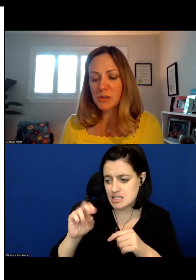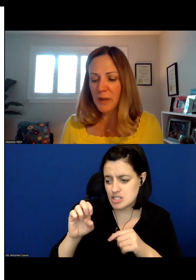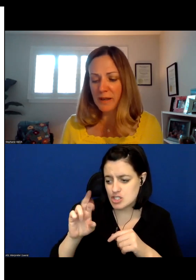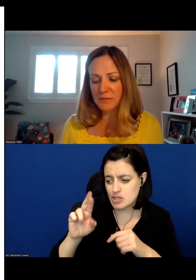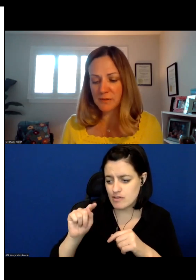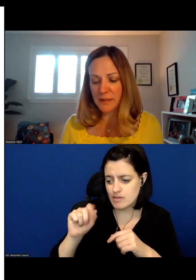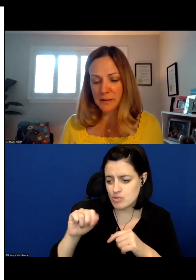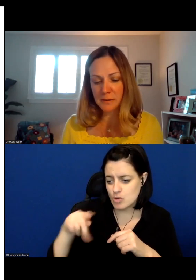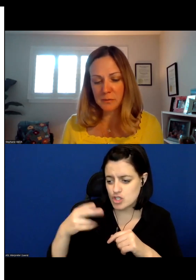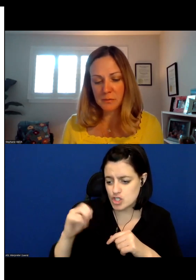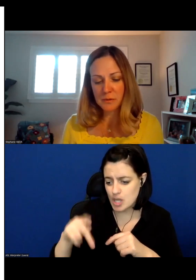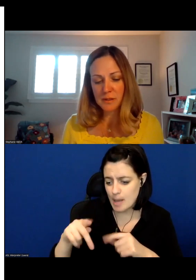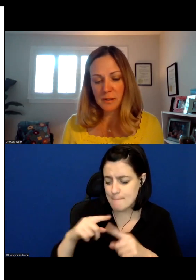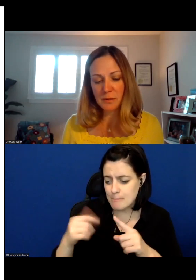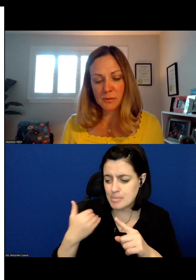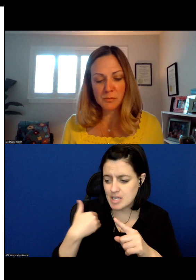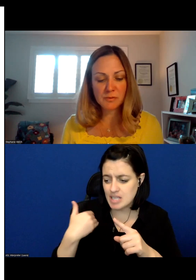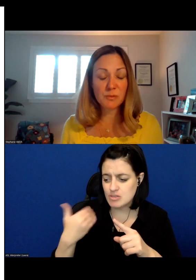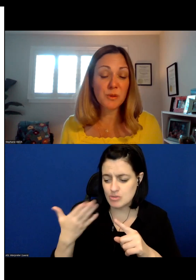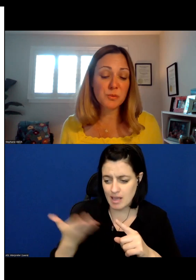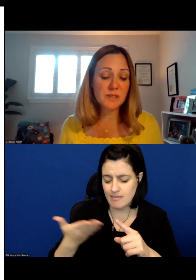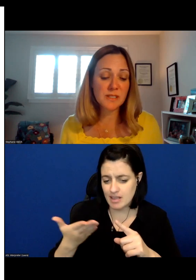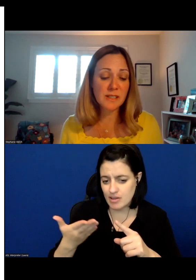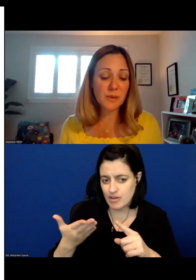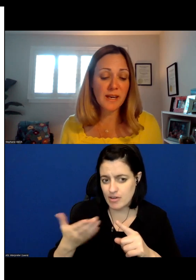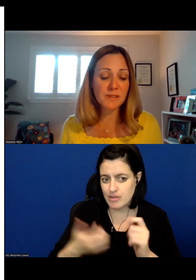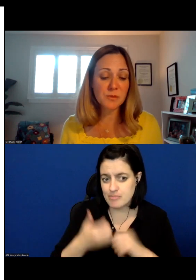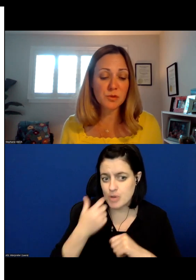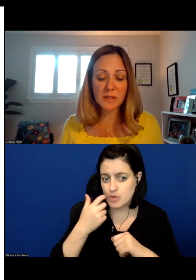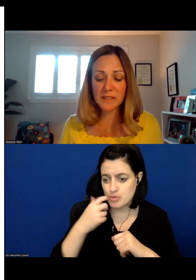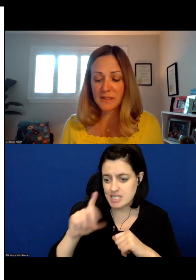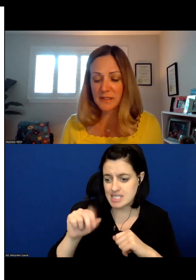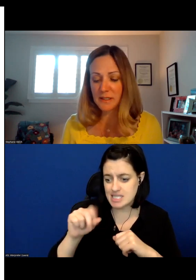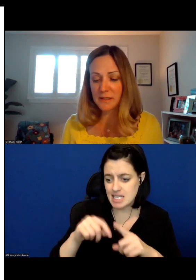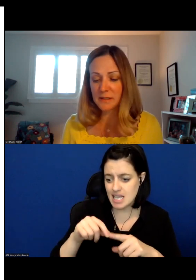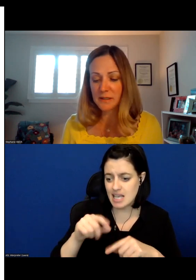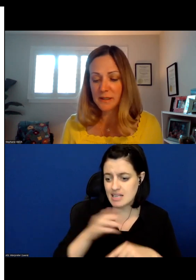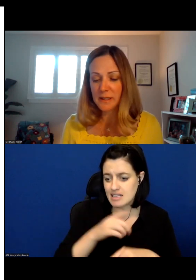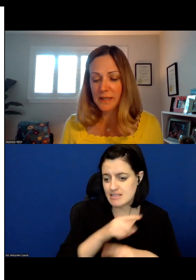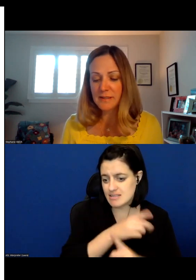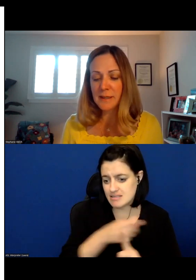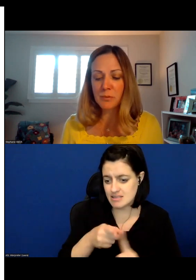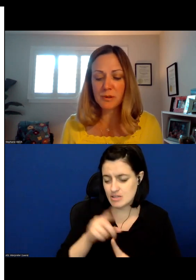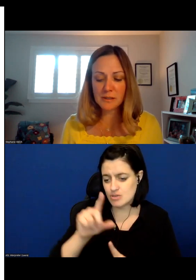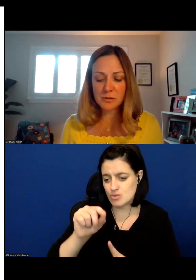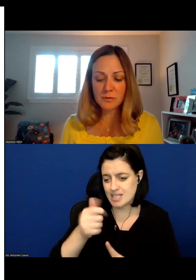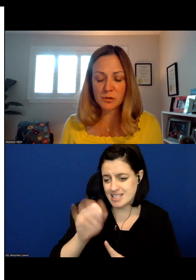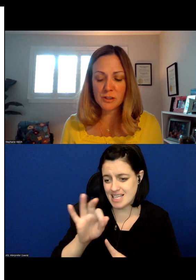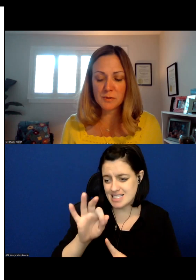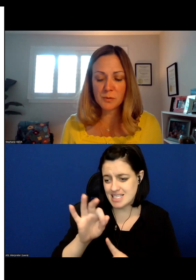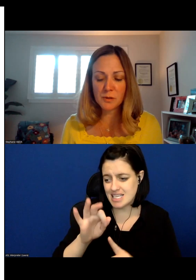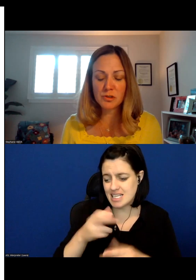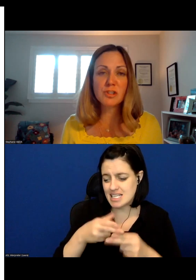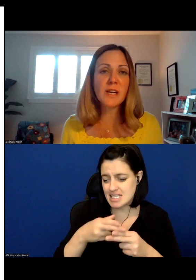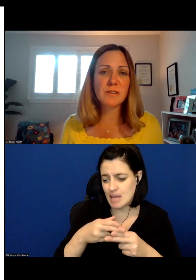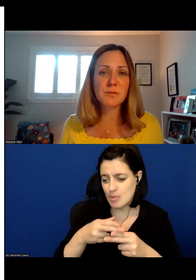But I do have here, the most recent data we have is through 2019, and temporary